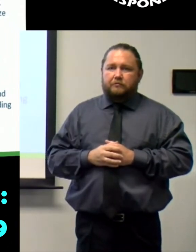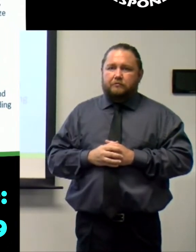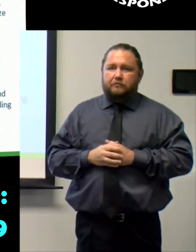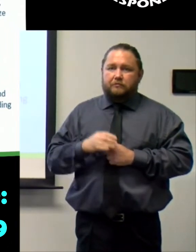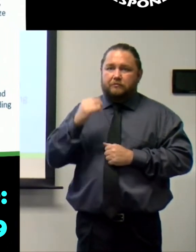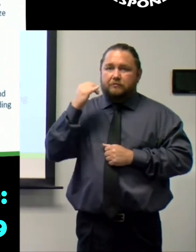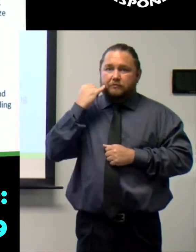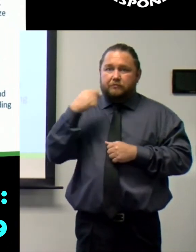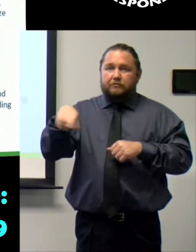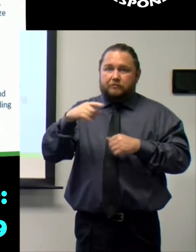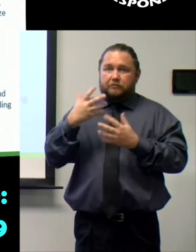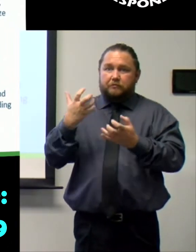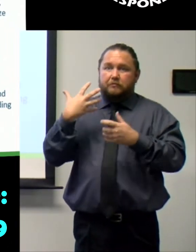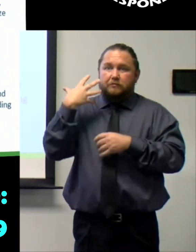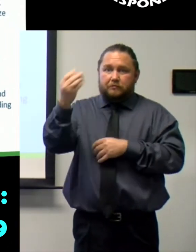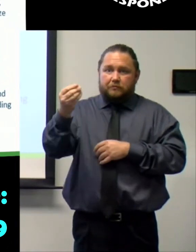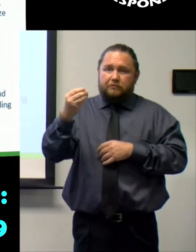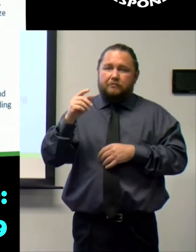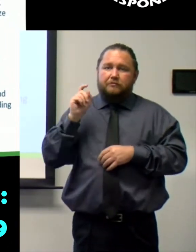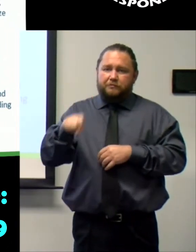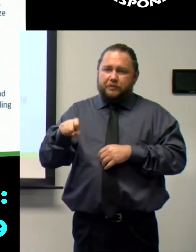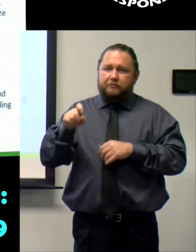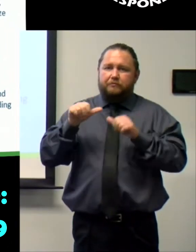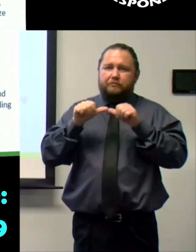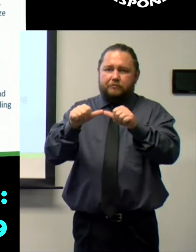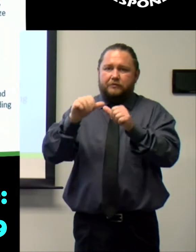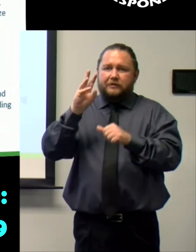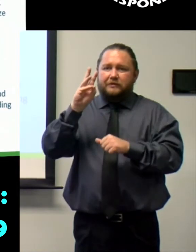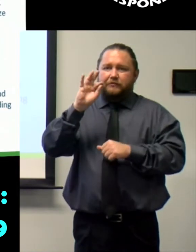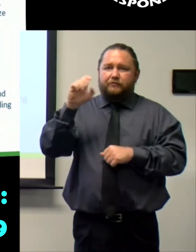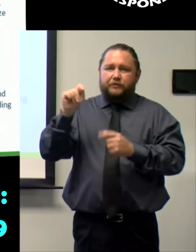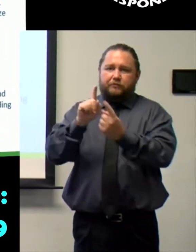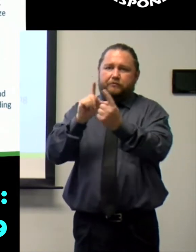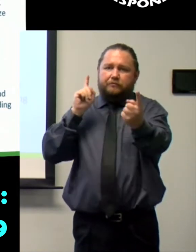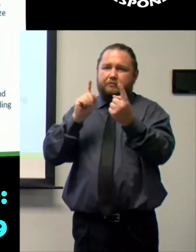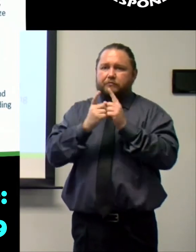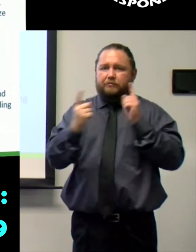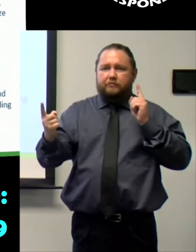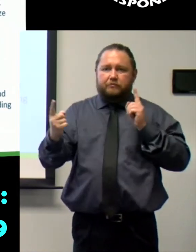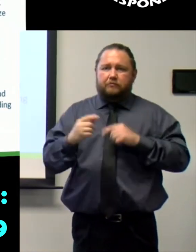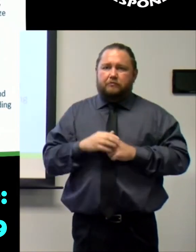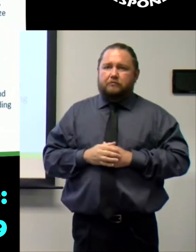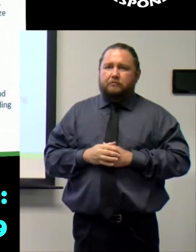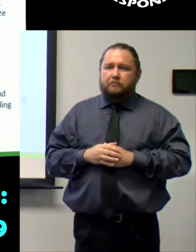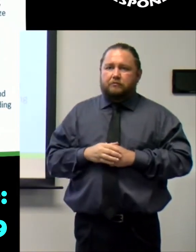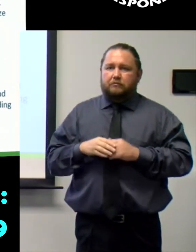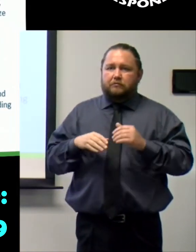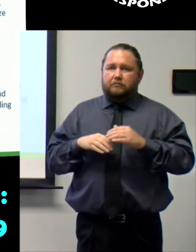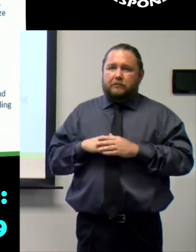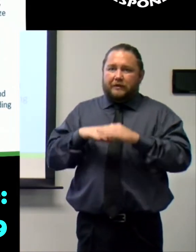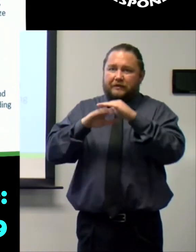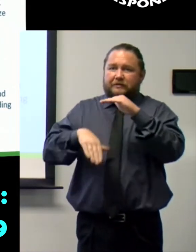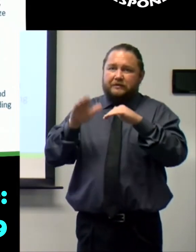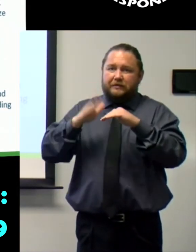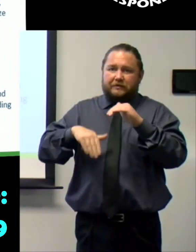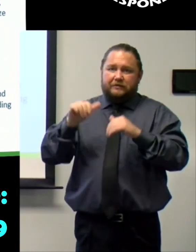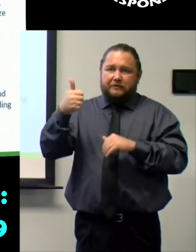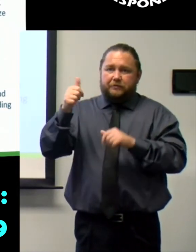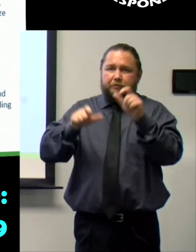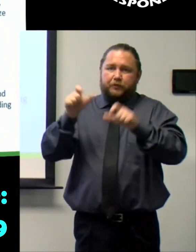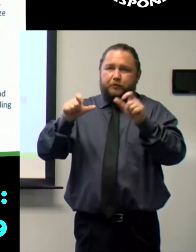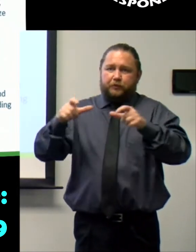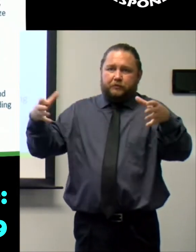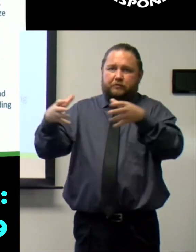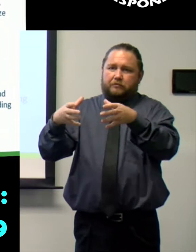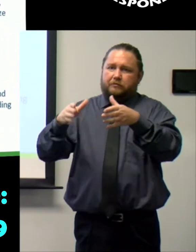They should avoid groups of more than 10 people. And this is, now we're talking about all individuals. Vulnerable